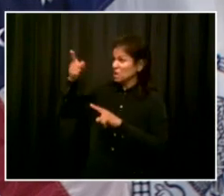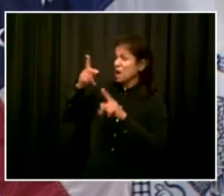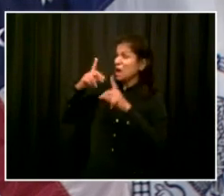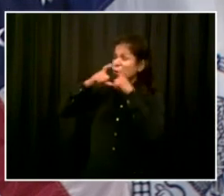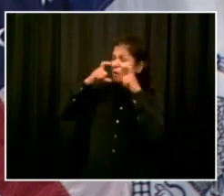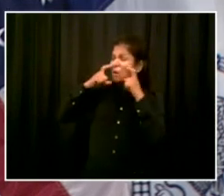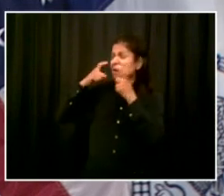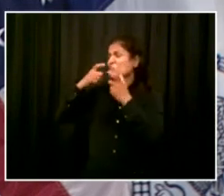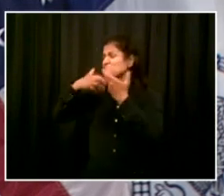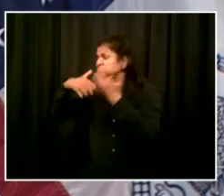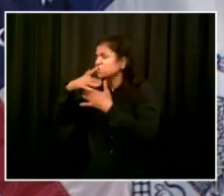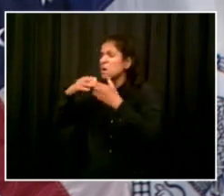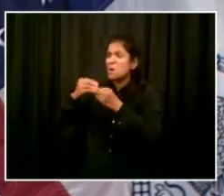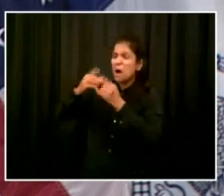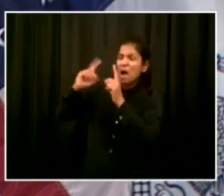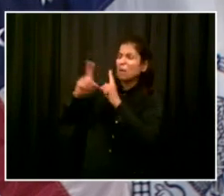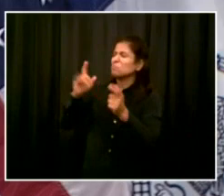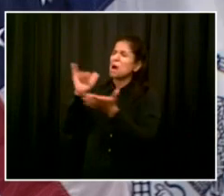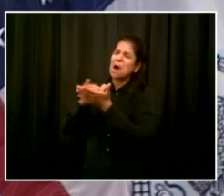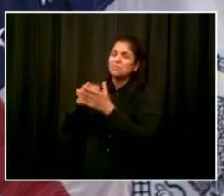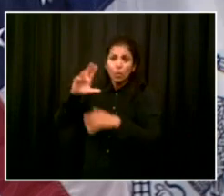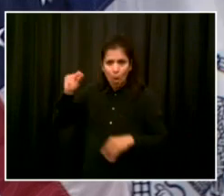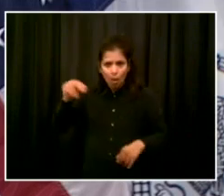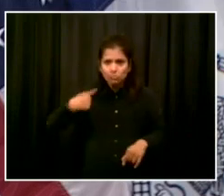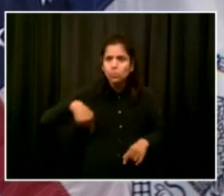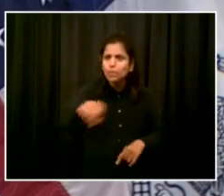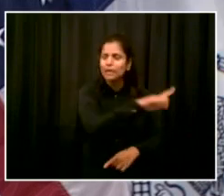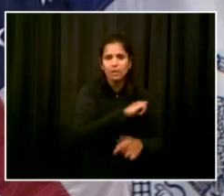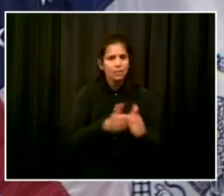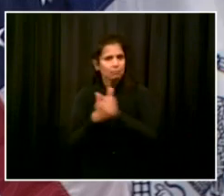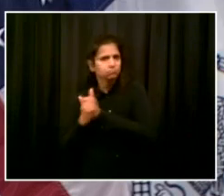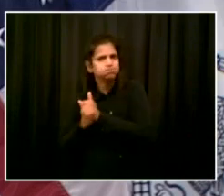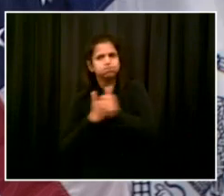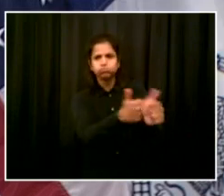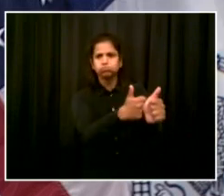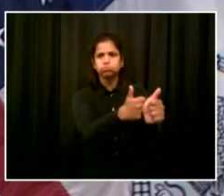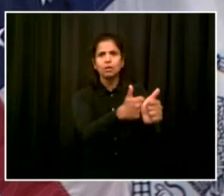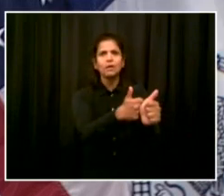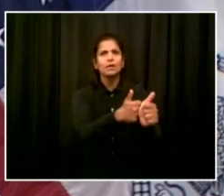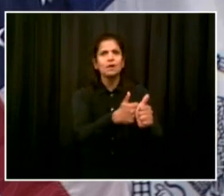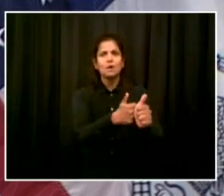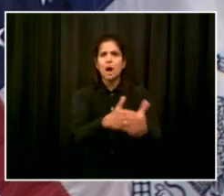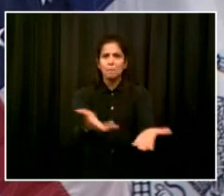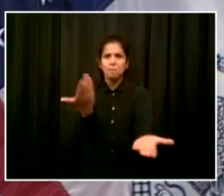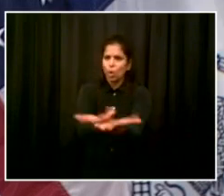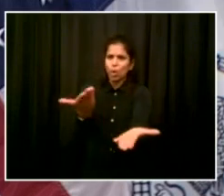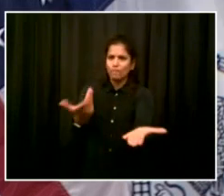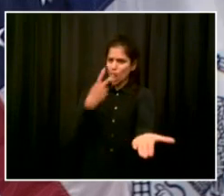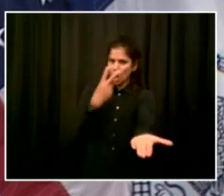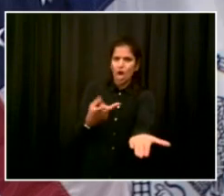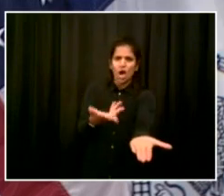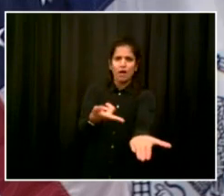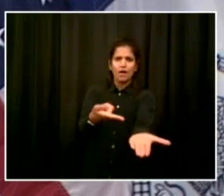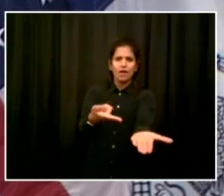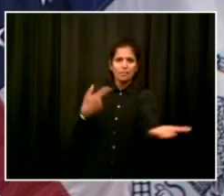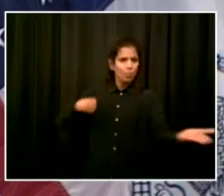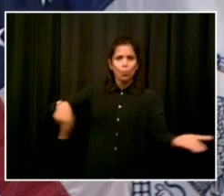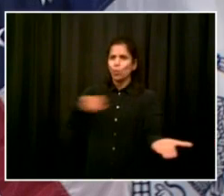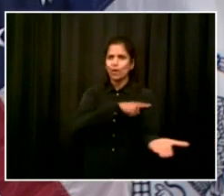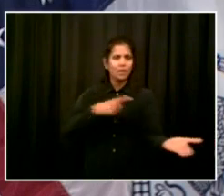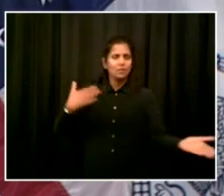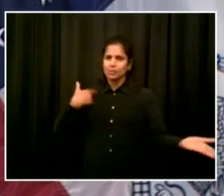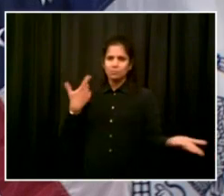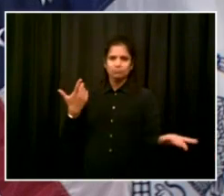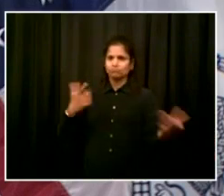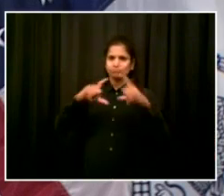anytime anyone suggests doubt, I always say to anyone who has a lot of doubt about this place, you obviously don't know New Yorkers. You